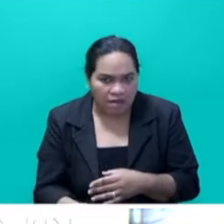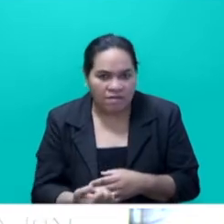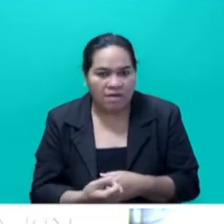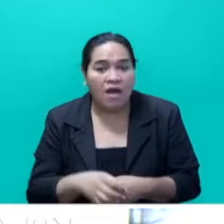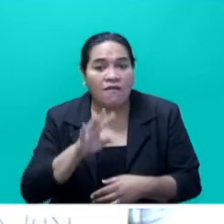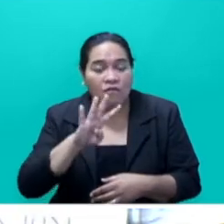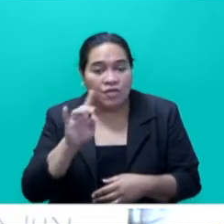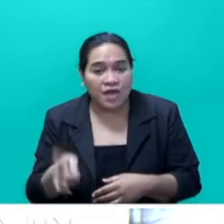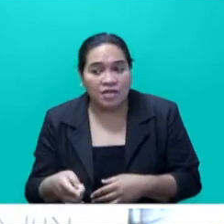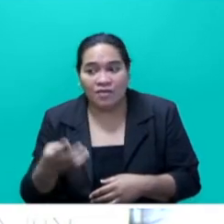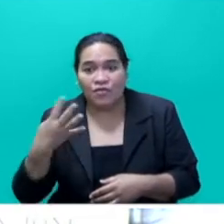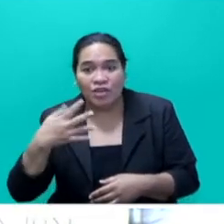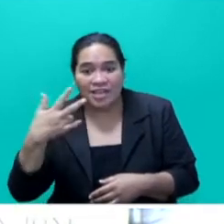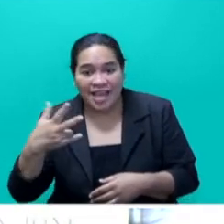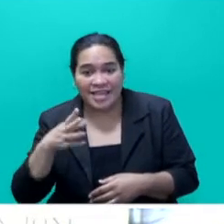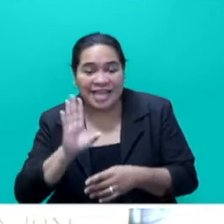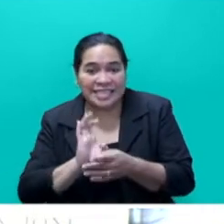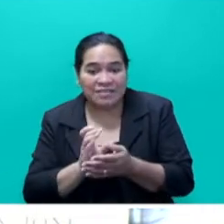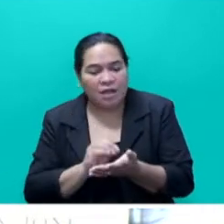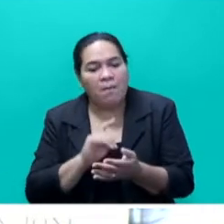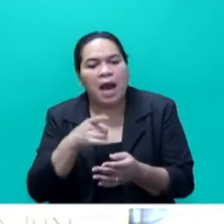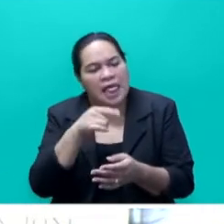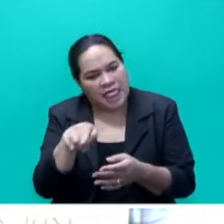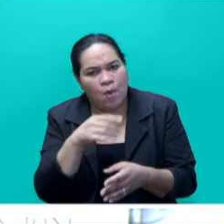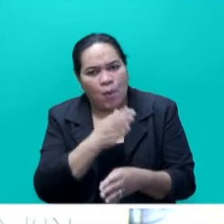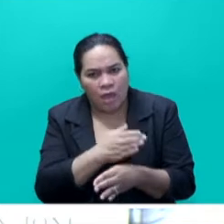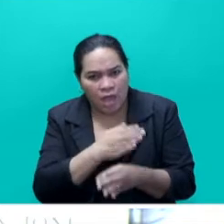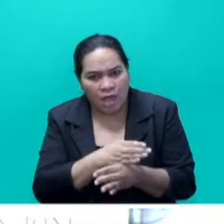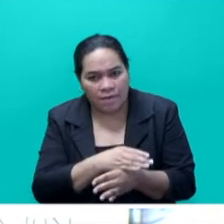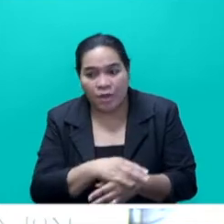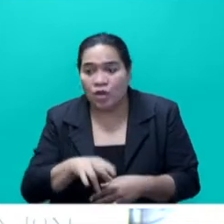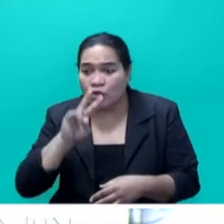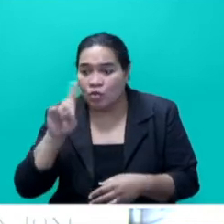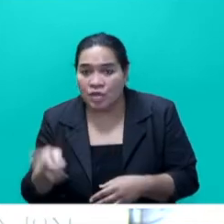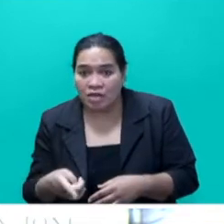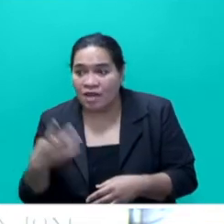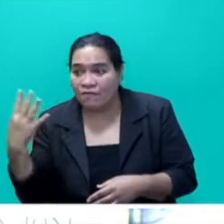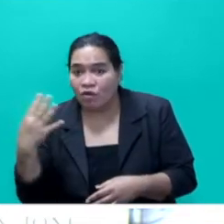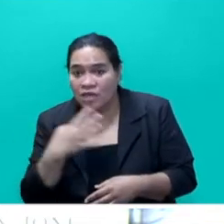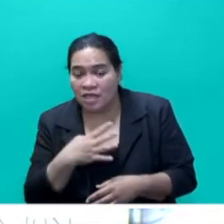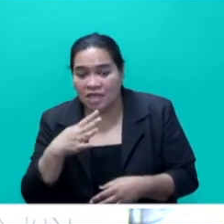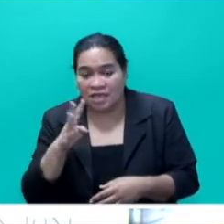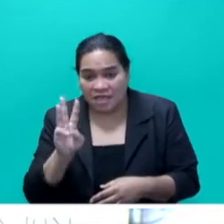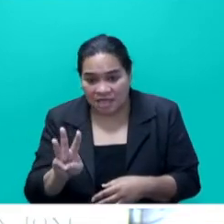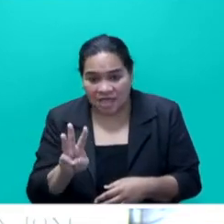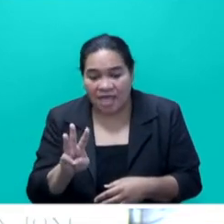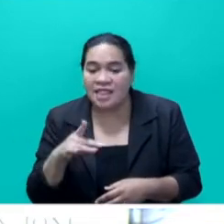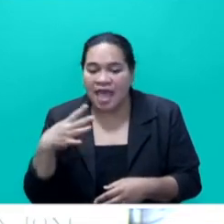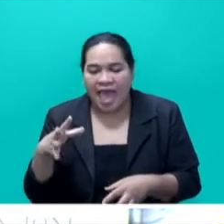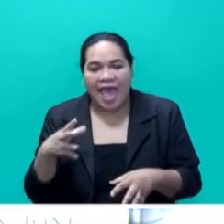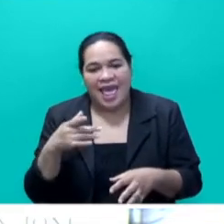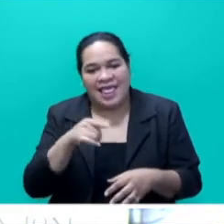4,348 civil servants who applied. Obviously, they were working. There were 2,443 who were receiving the TELS or